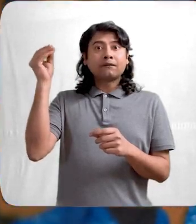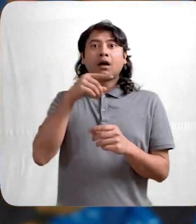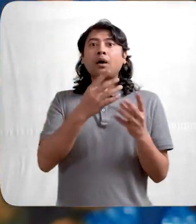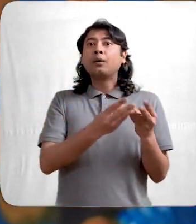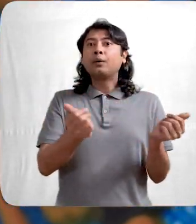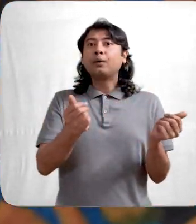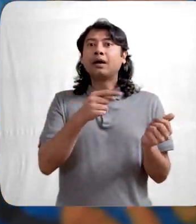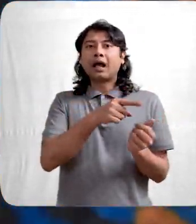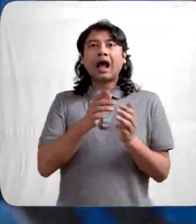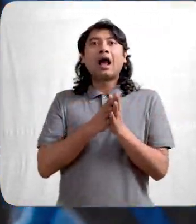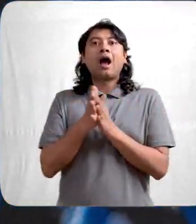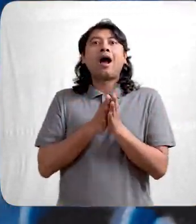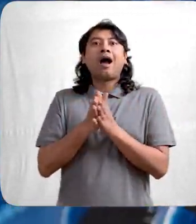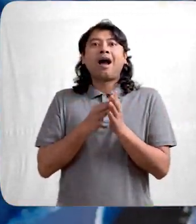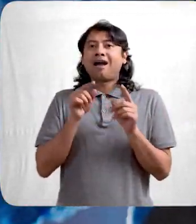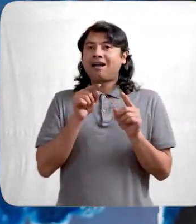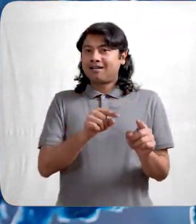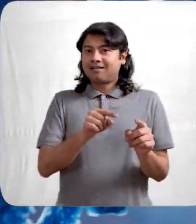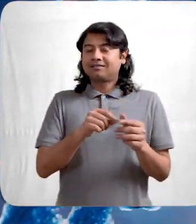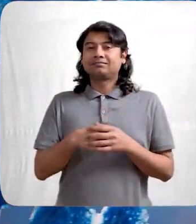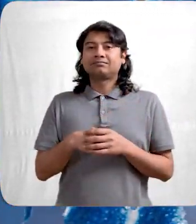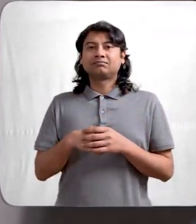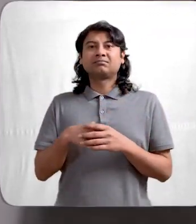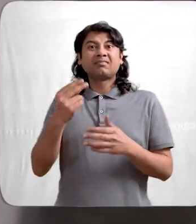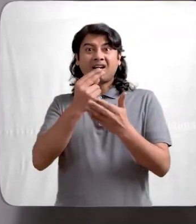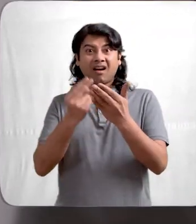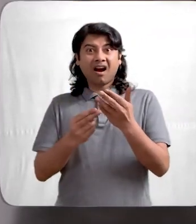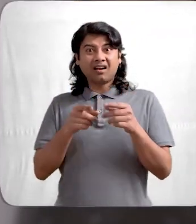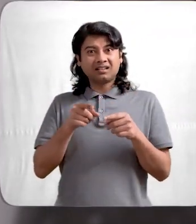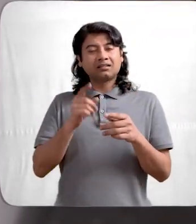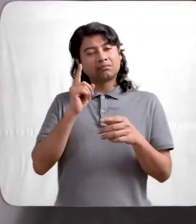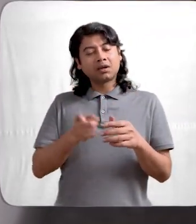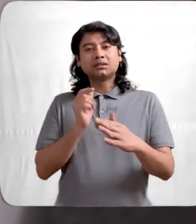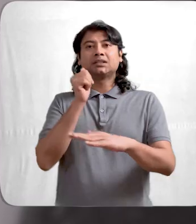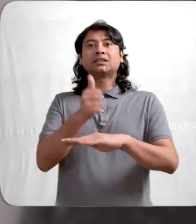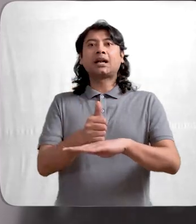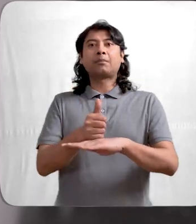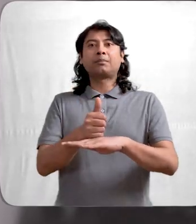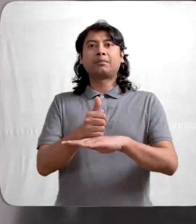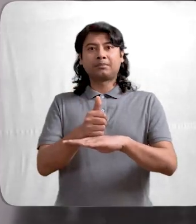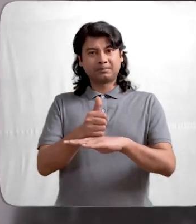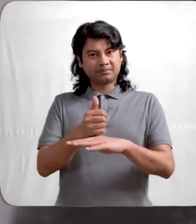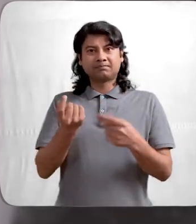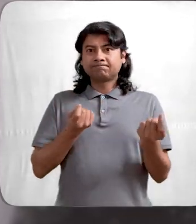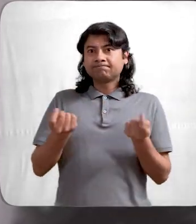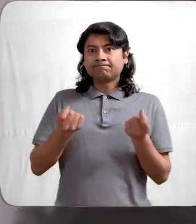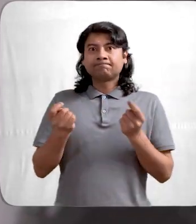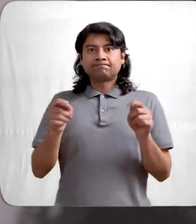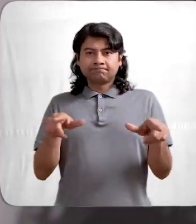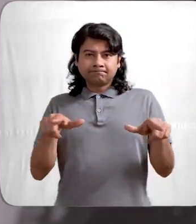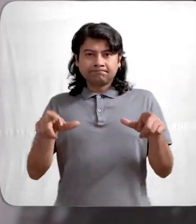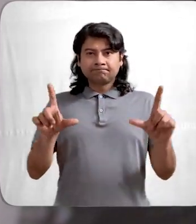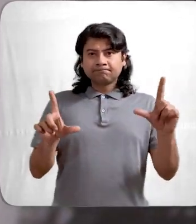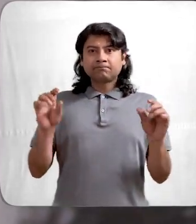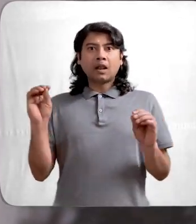gone. So that is a very interesting aspect to me. And these works have to be staged. Like in a certain way of